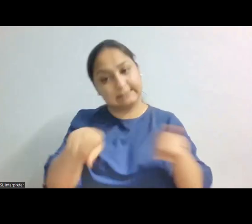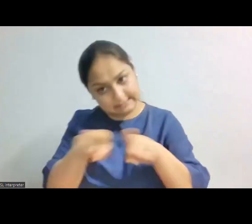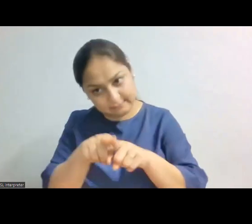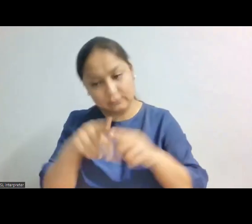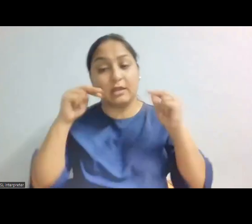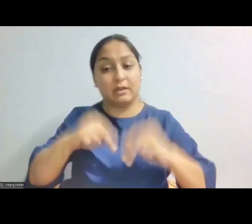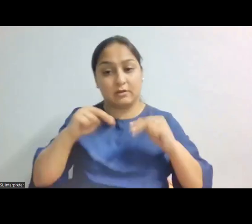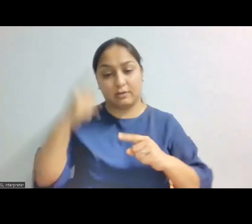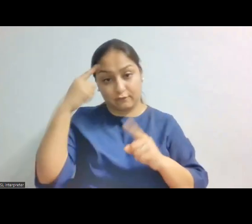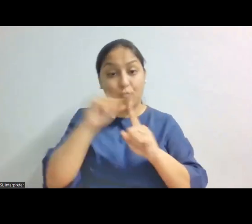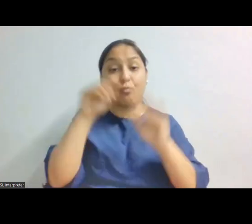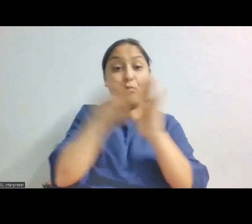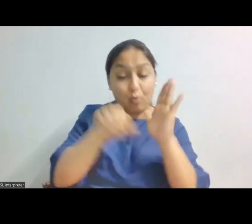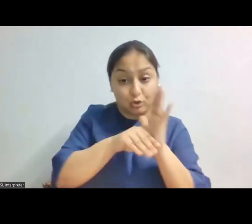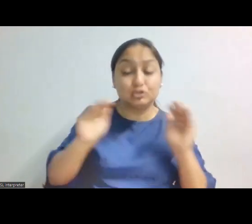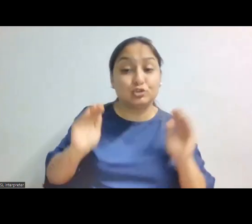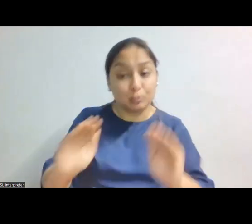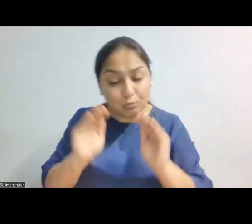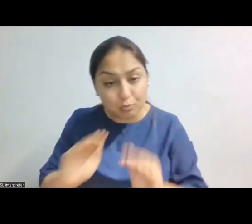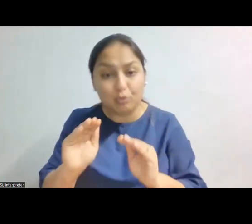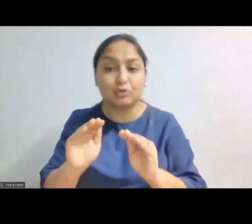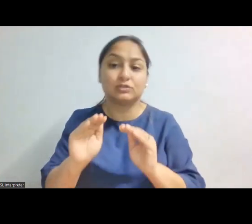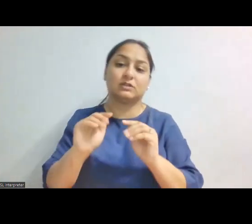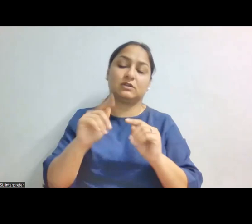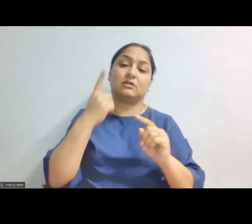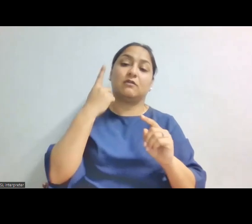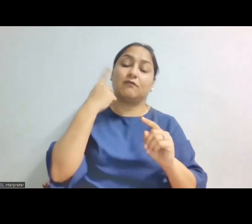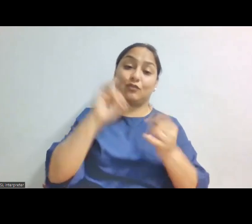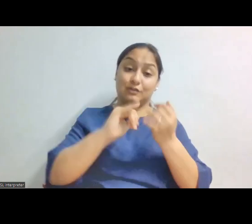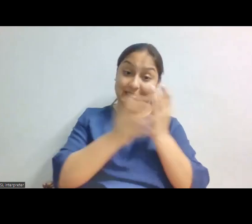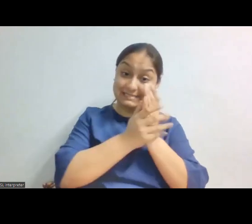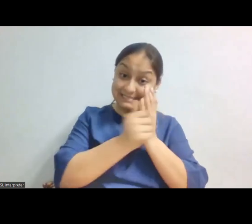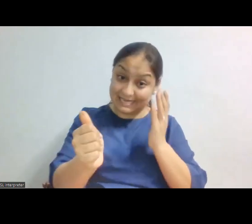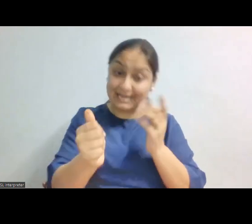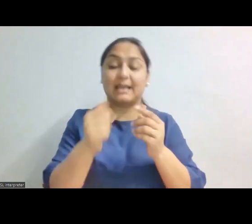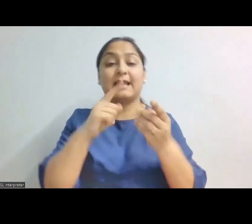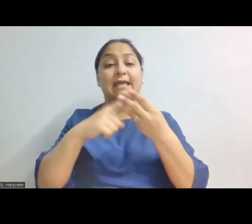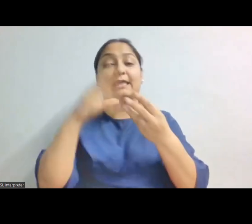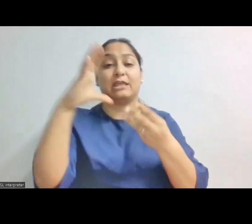for policies that support and strengthen the skill ecosystem nationally and internationally,